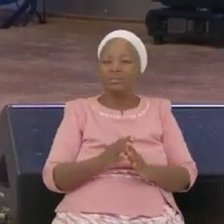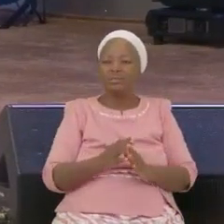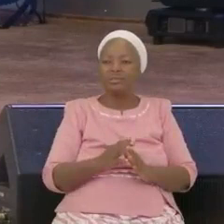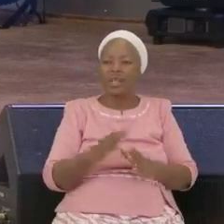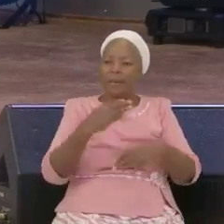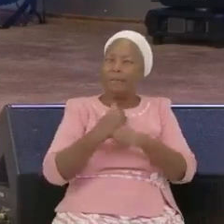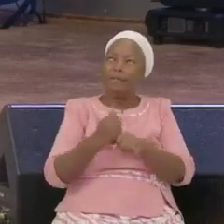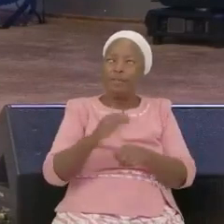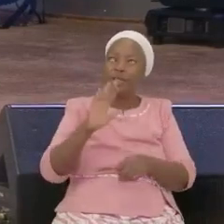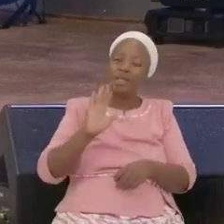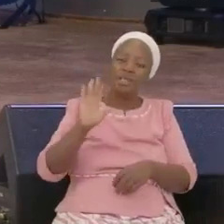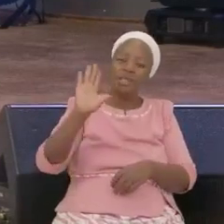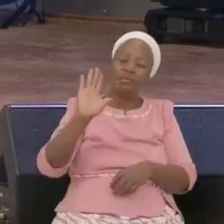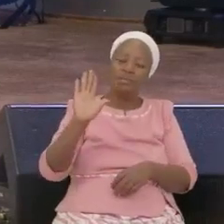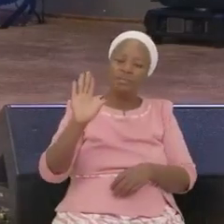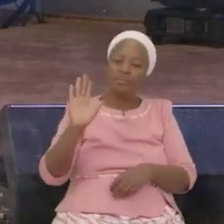Make him